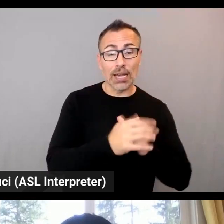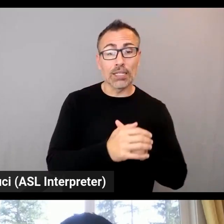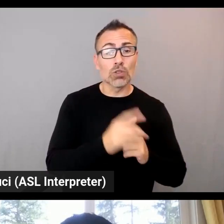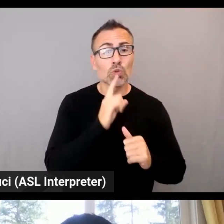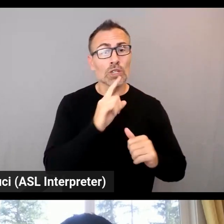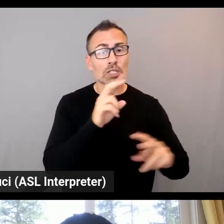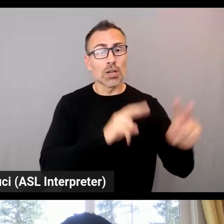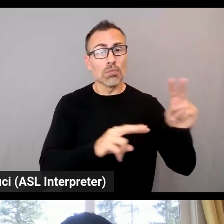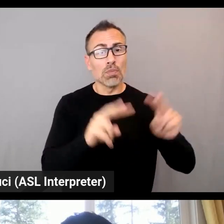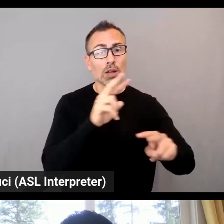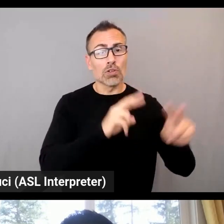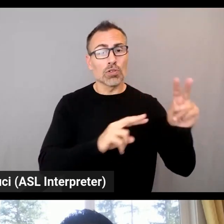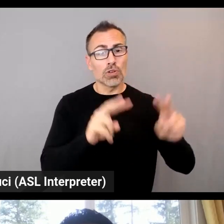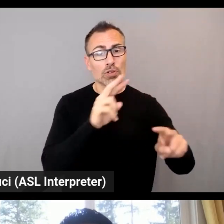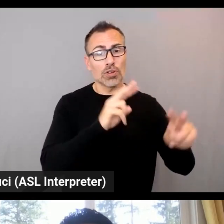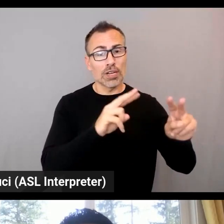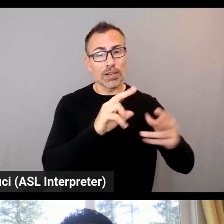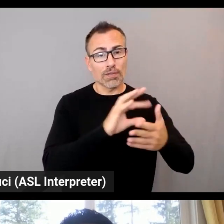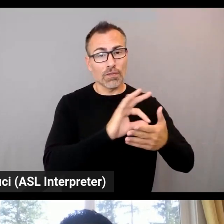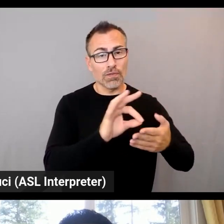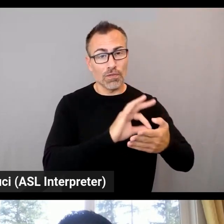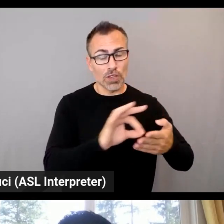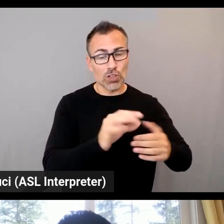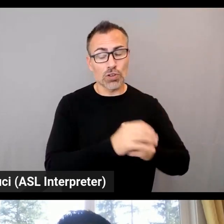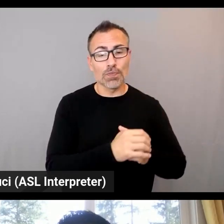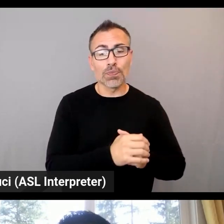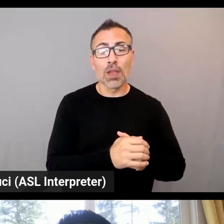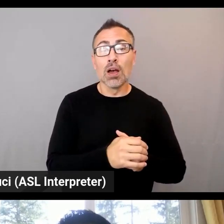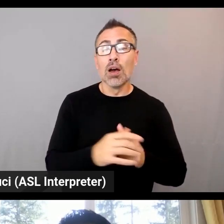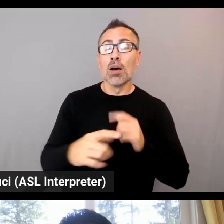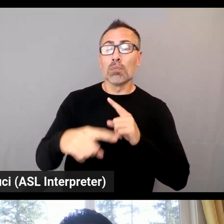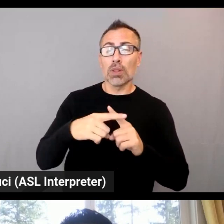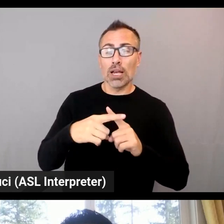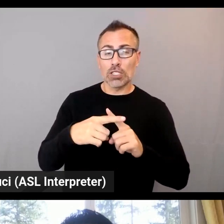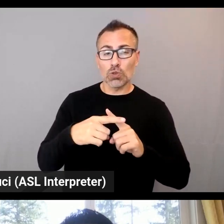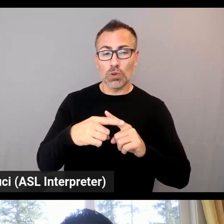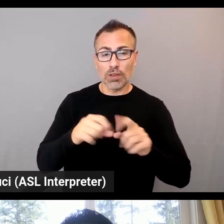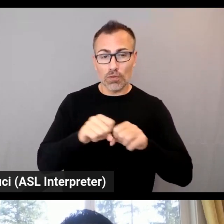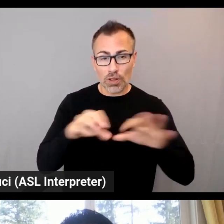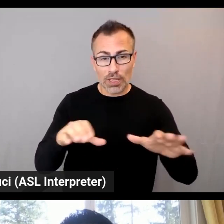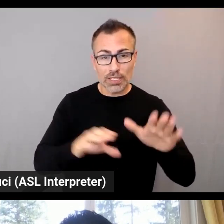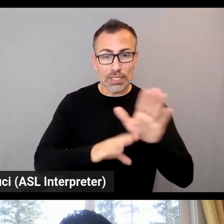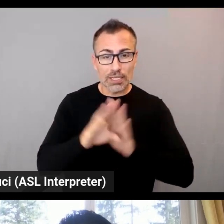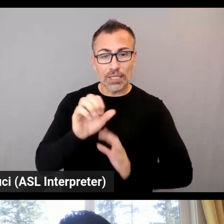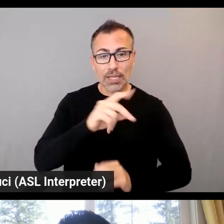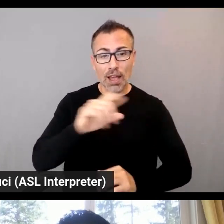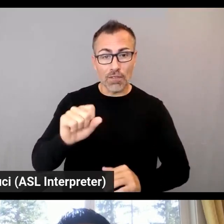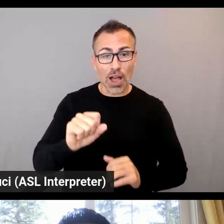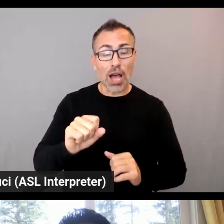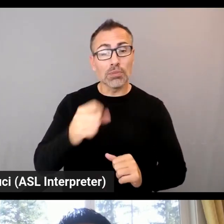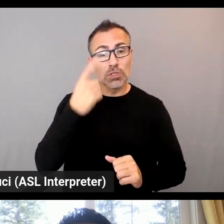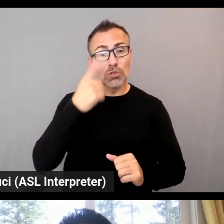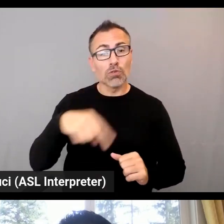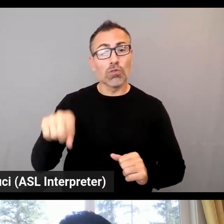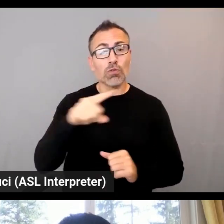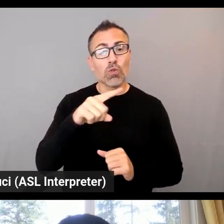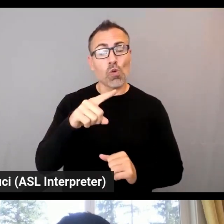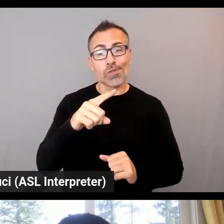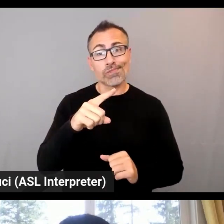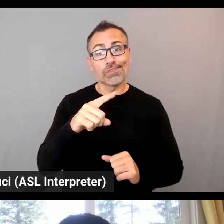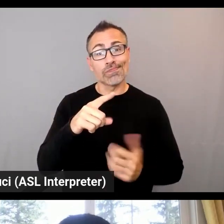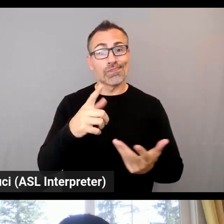and tuning feature of RDS. And we released DevOps Guru for RDS, which helps customers automatically find